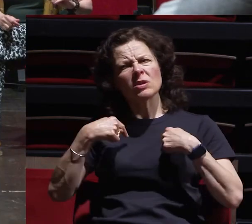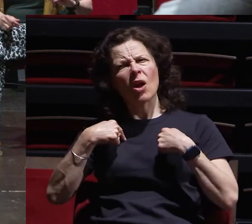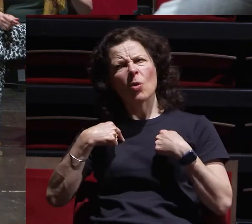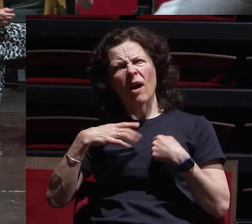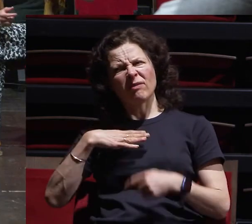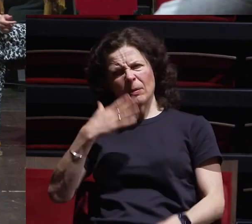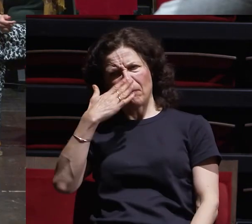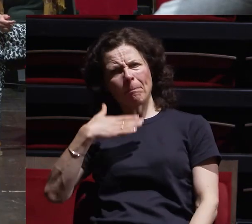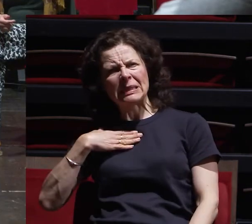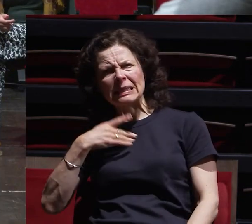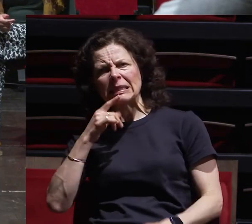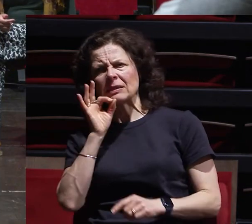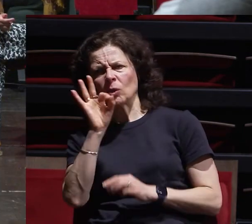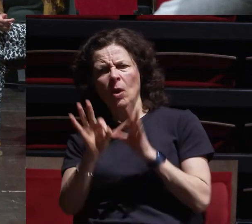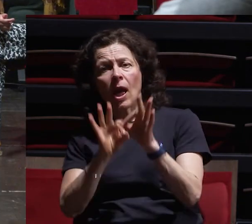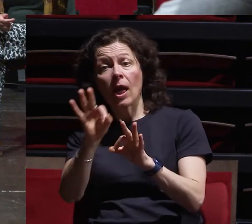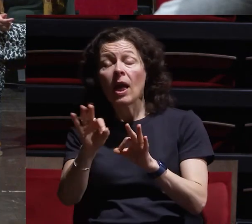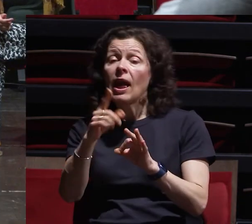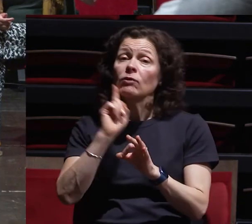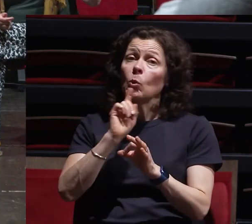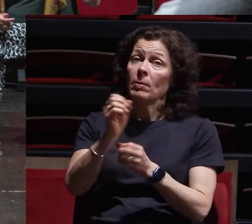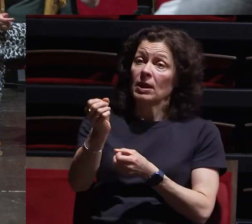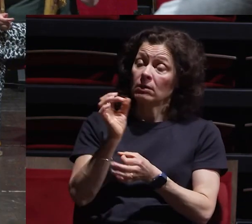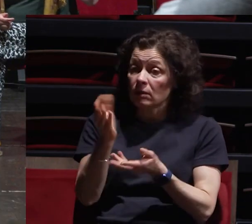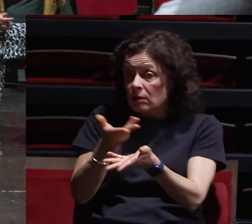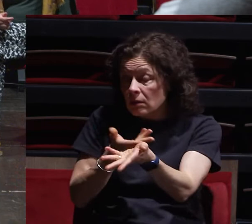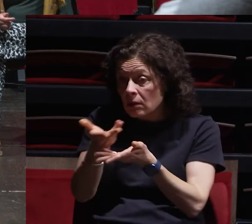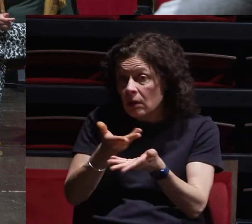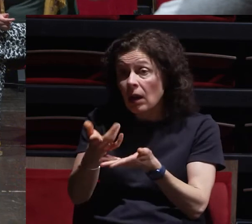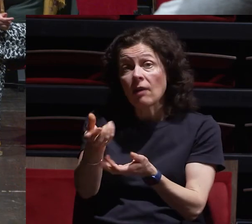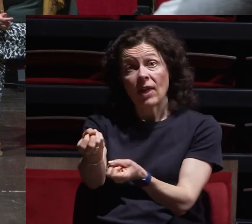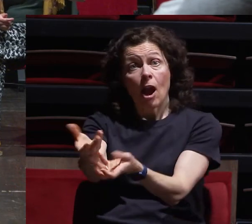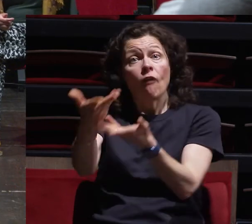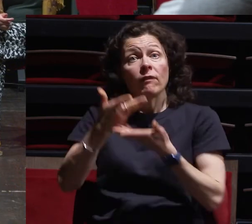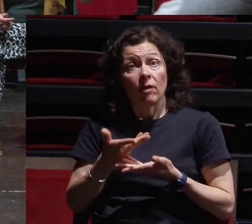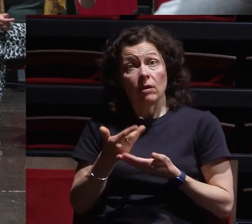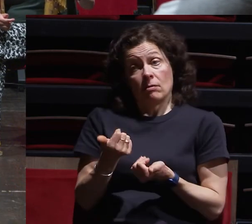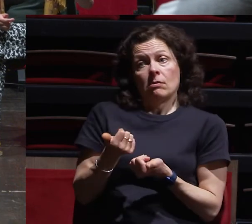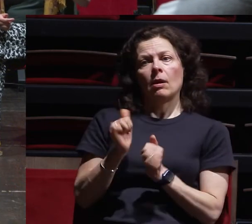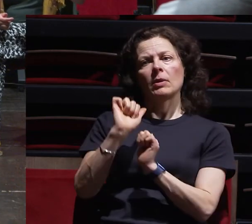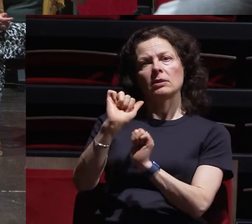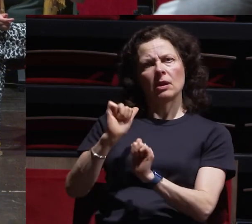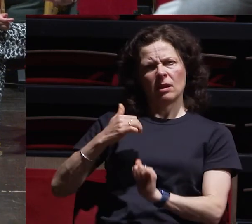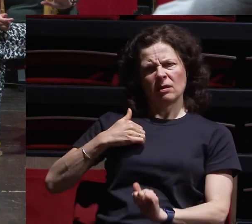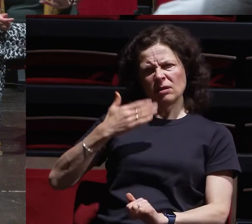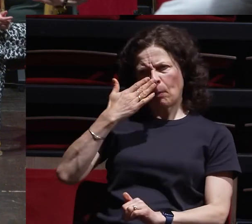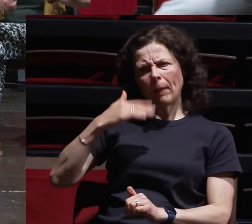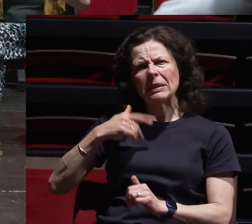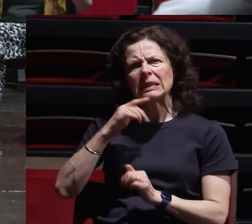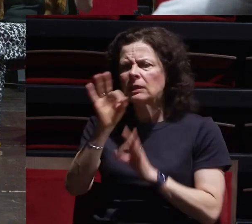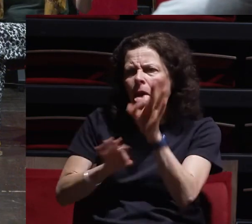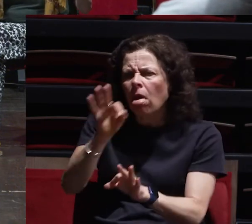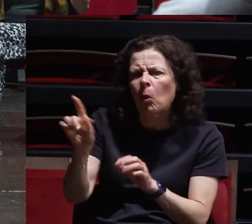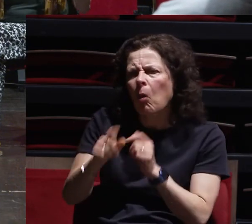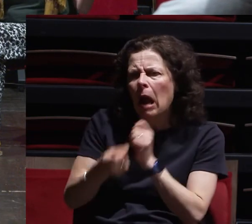also, I was reluctant to ask them what had happened. It's not my business what happened to them. If they offered it to me, that's a different story. But